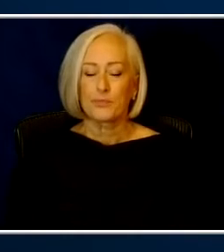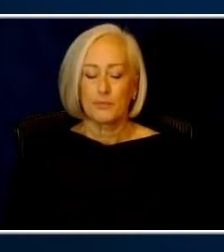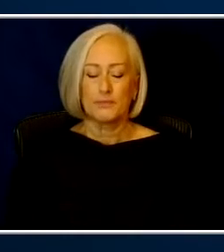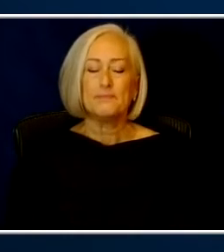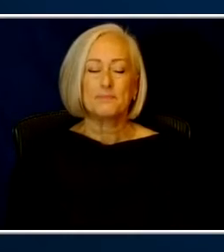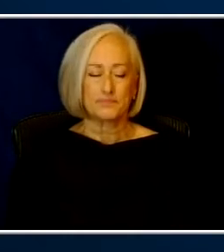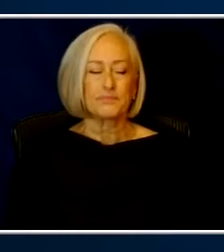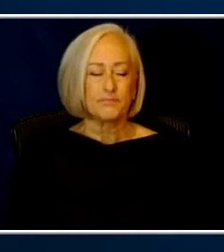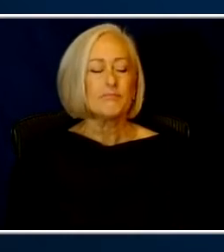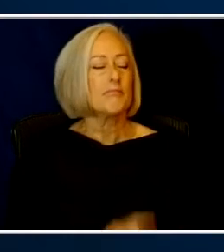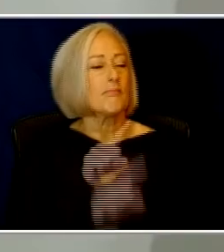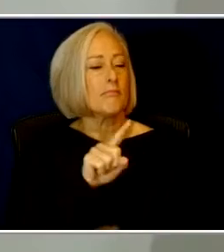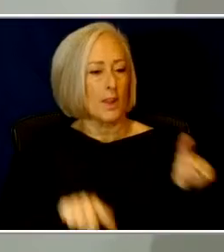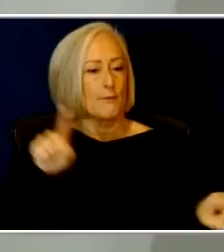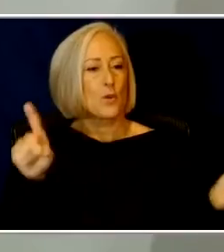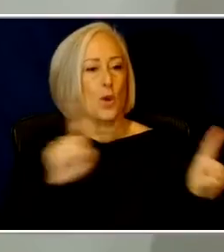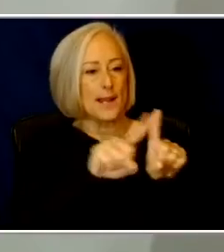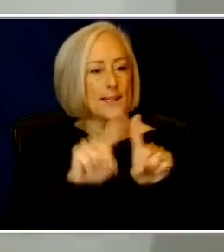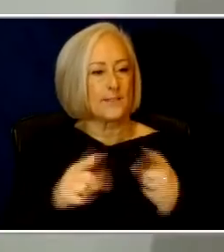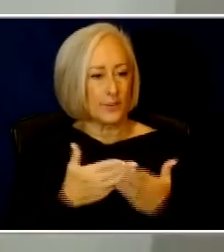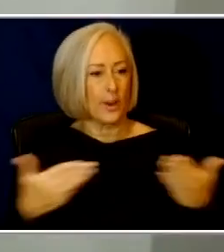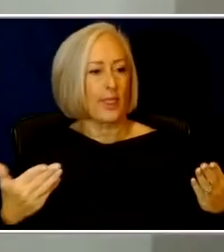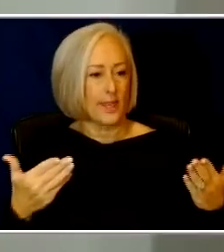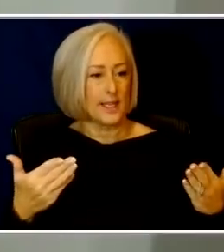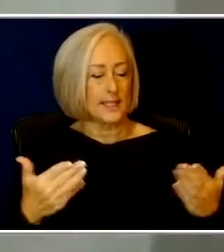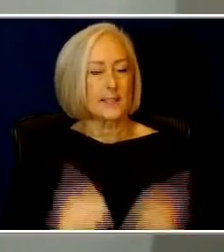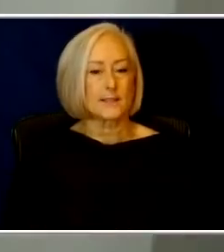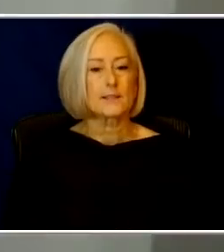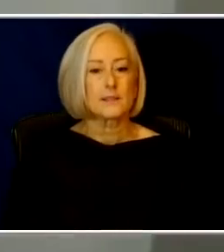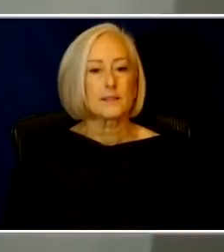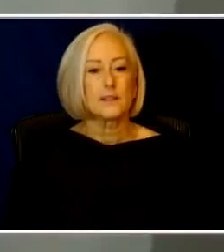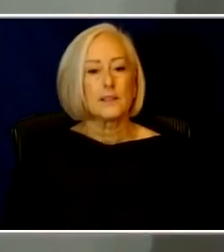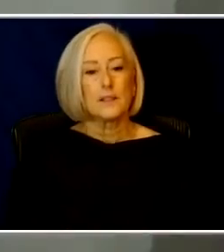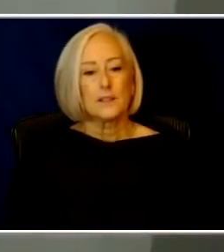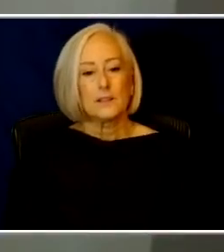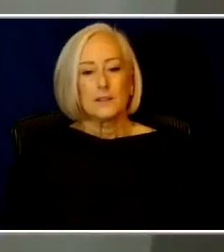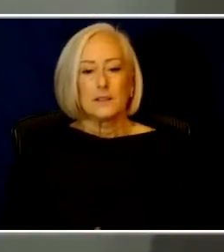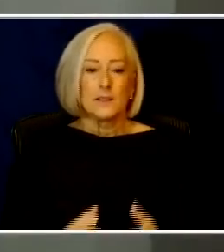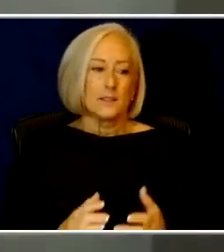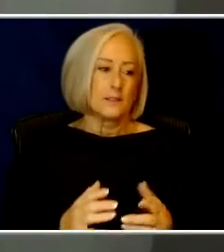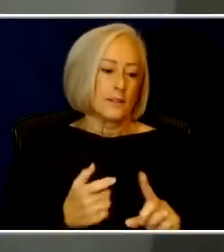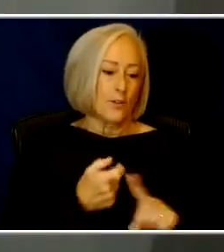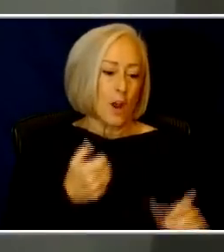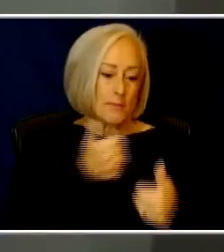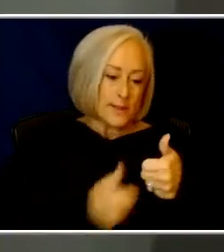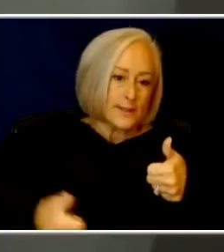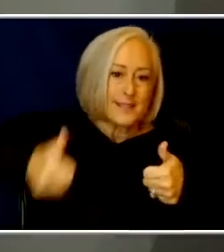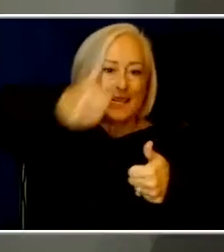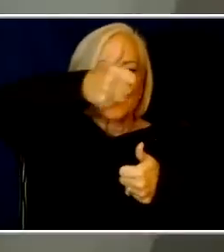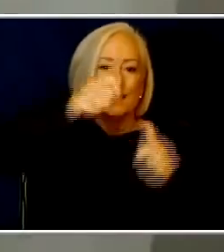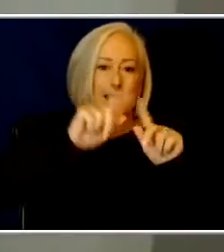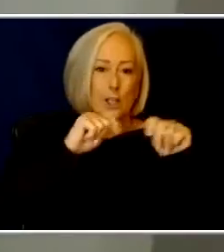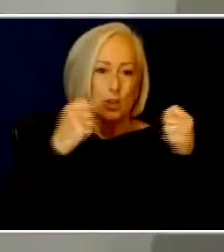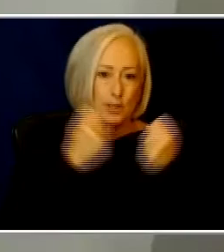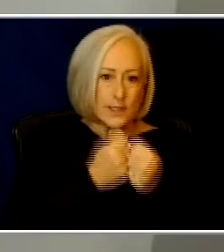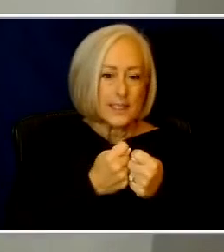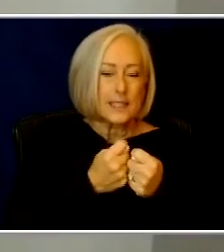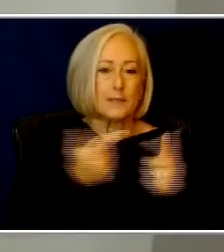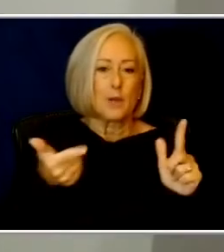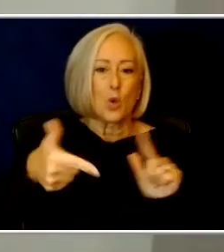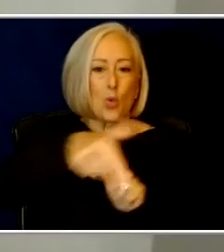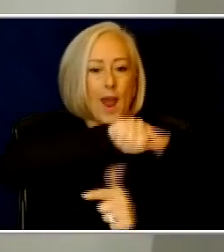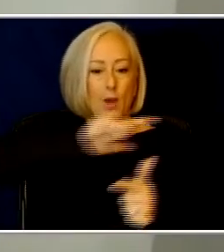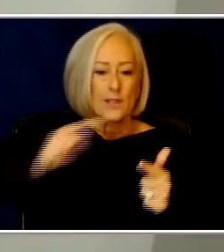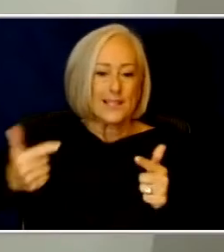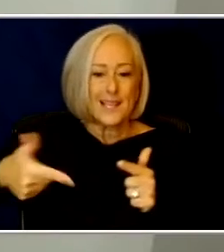A variety of different things. There's a lot of, connection from the senior team, a lot of rounding, making